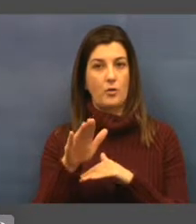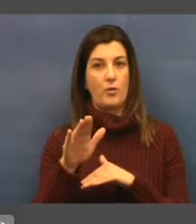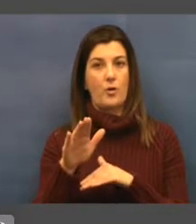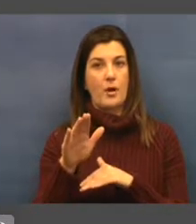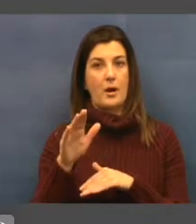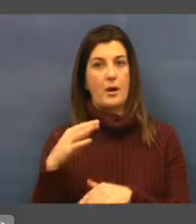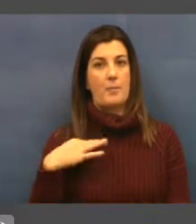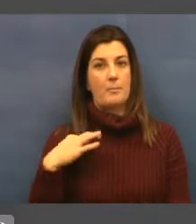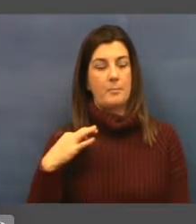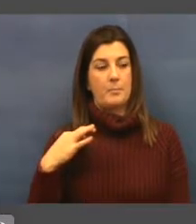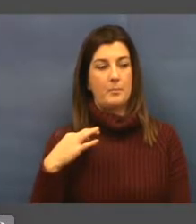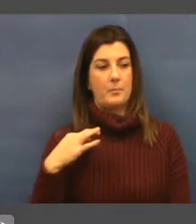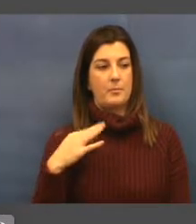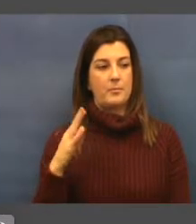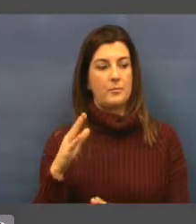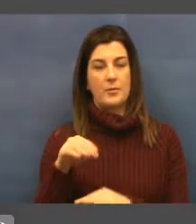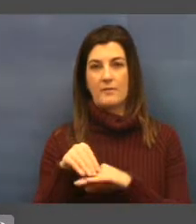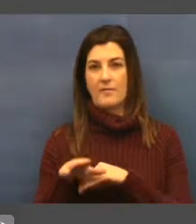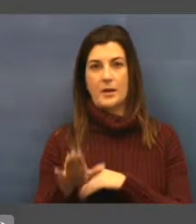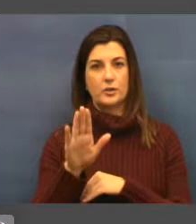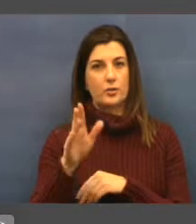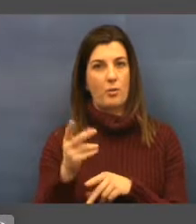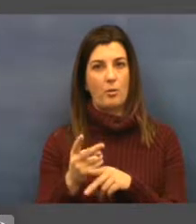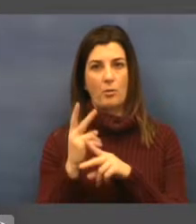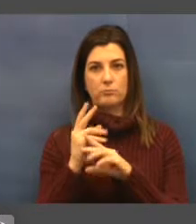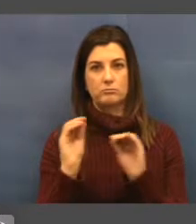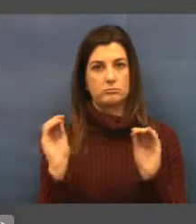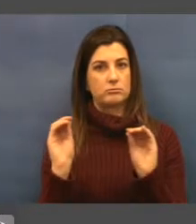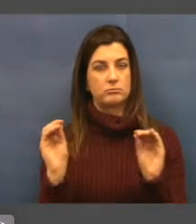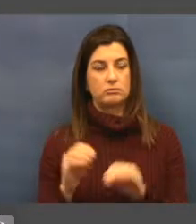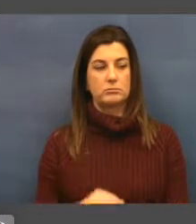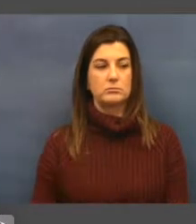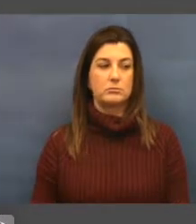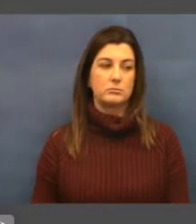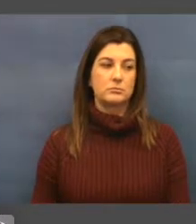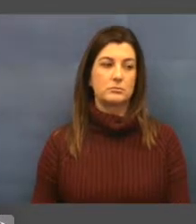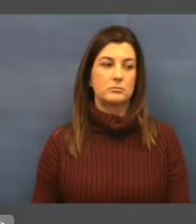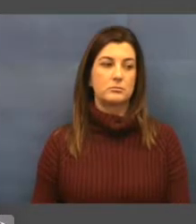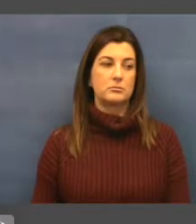and it won't affect your loan.